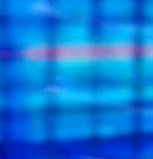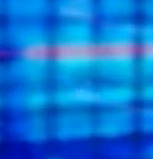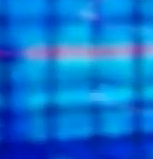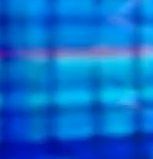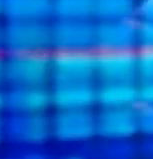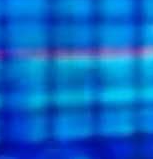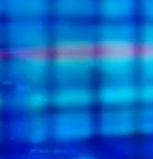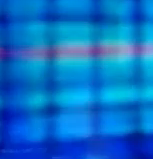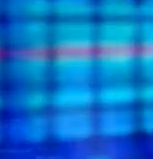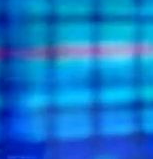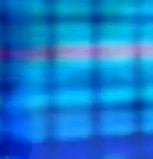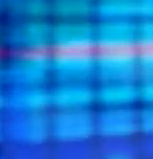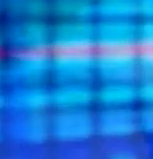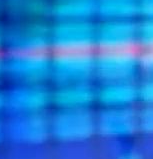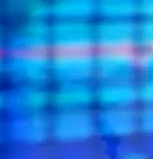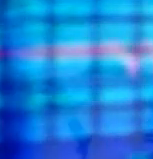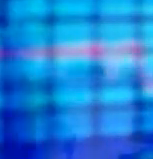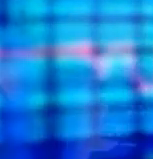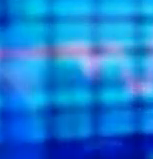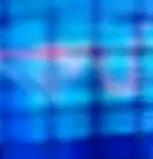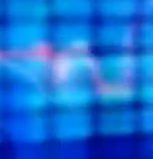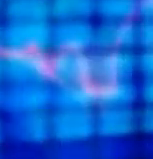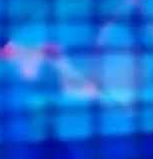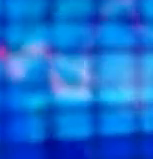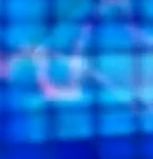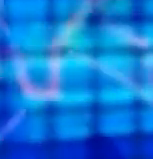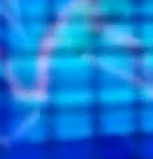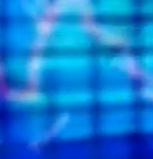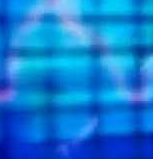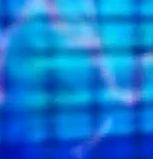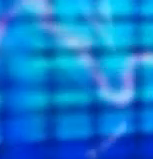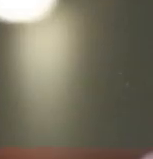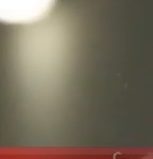That's it from Business Tonight. It's back to Jackie with the latest in sports.